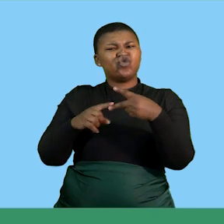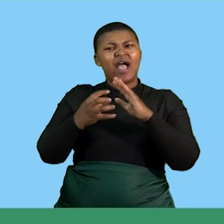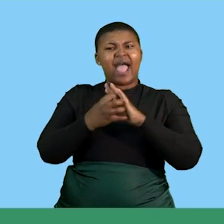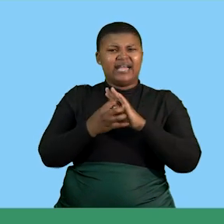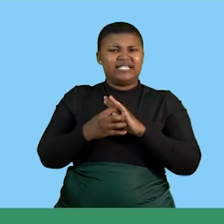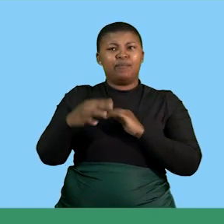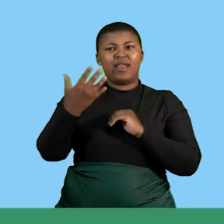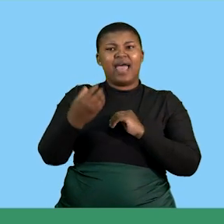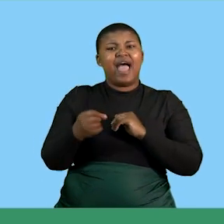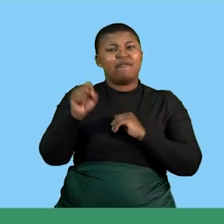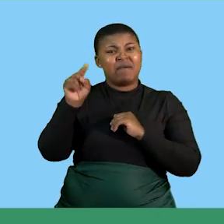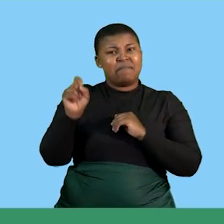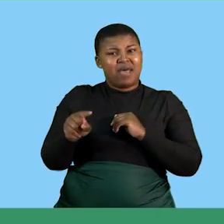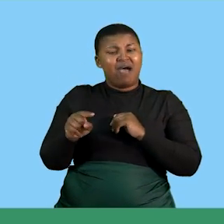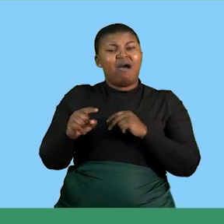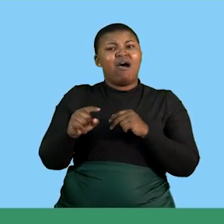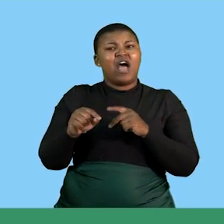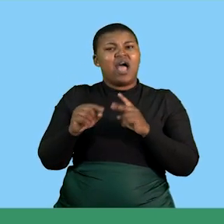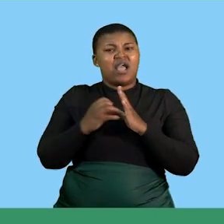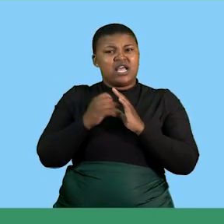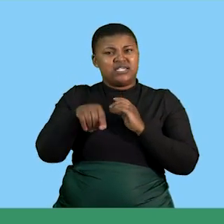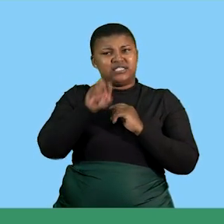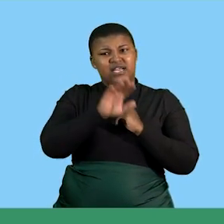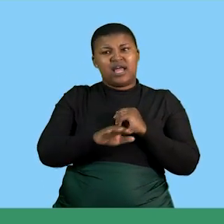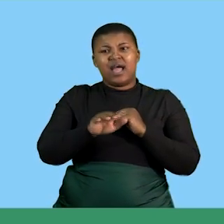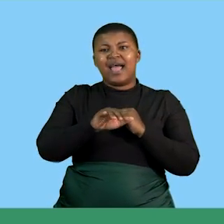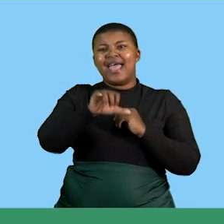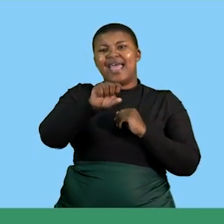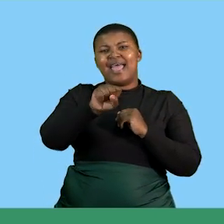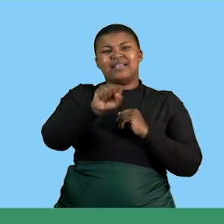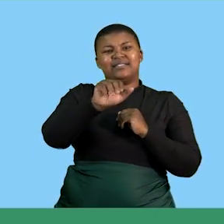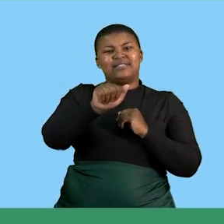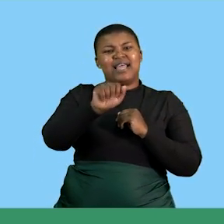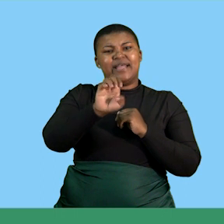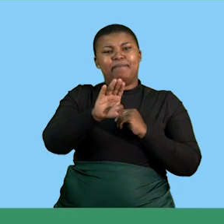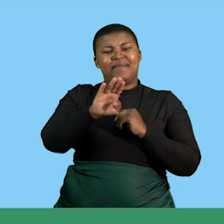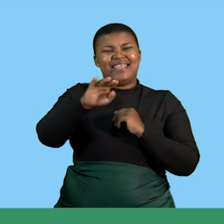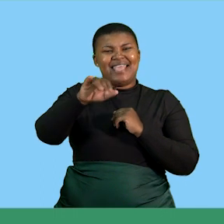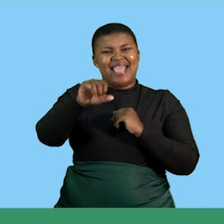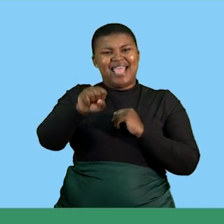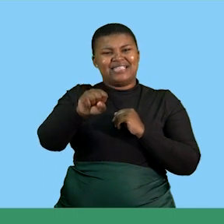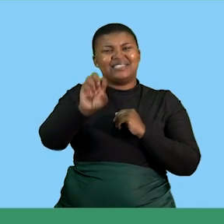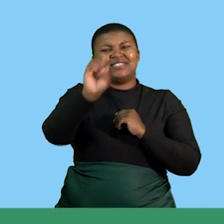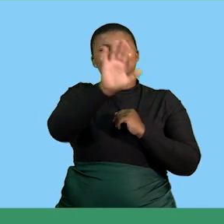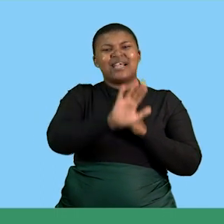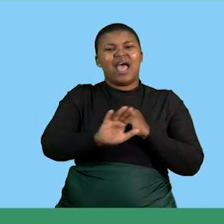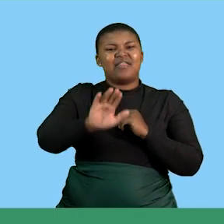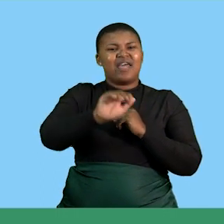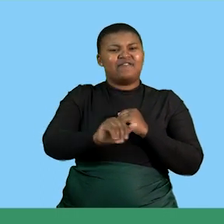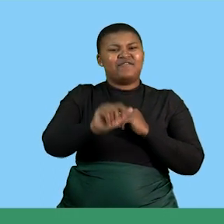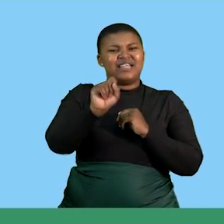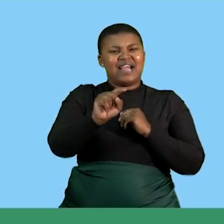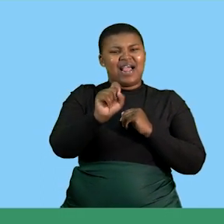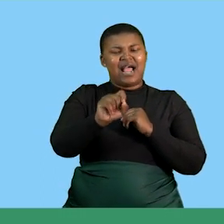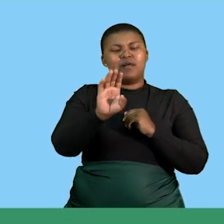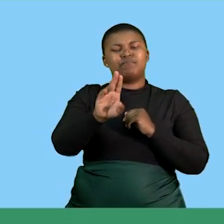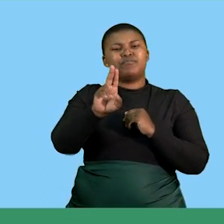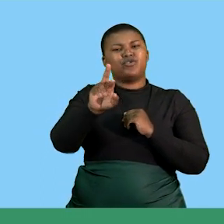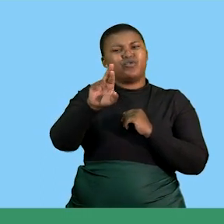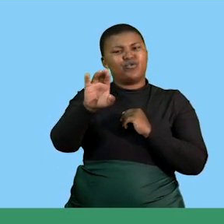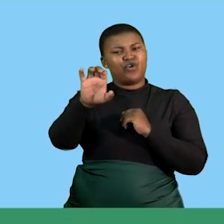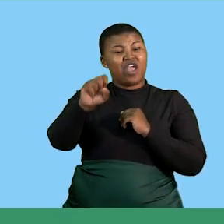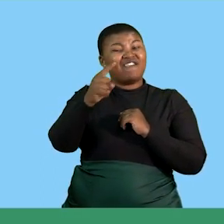make rules and regulations to control activities of our business. So their main